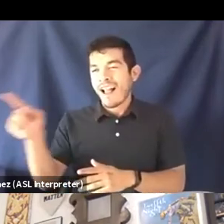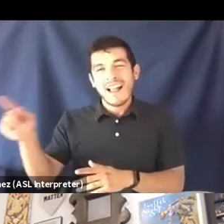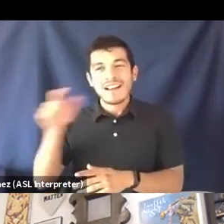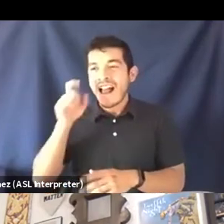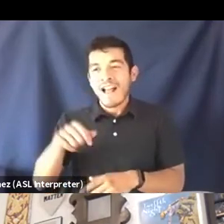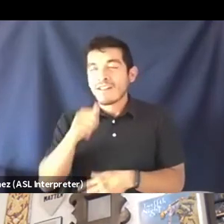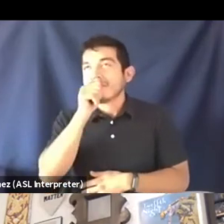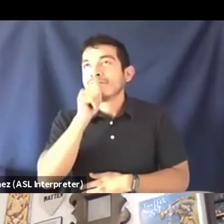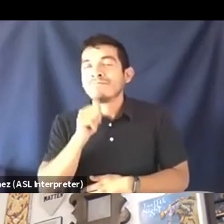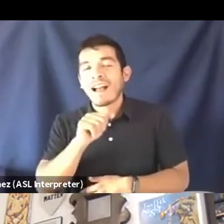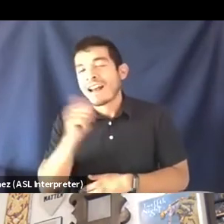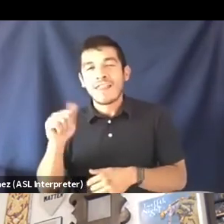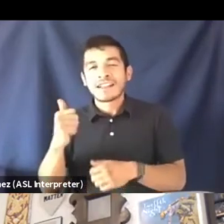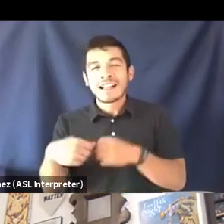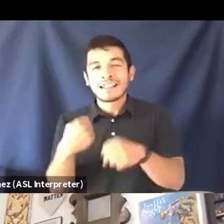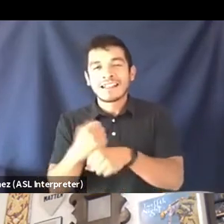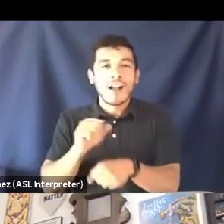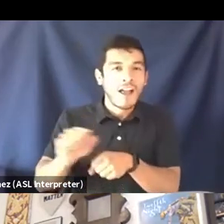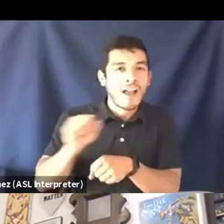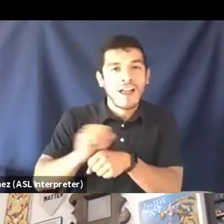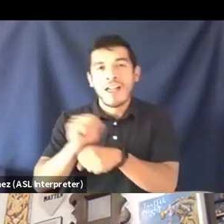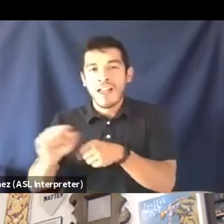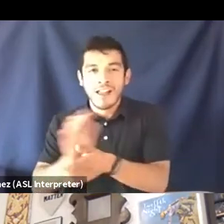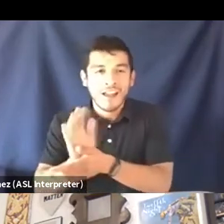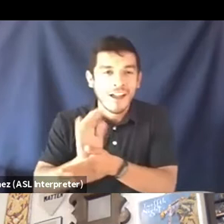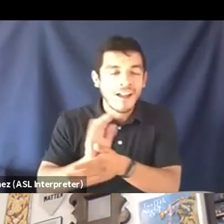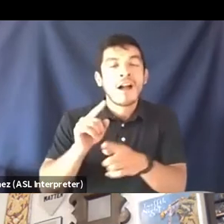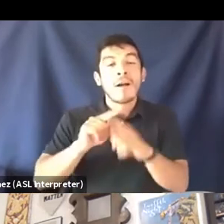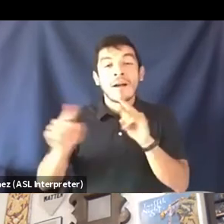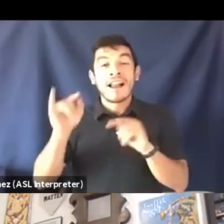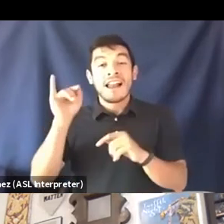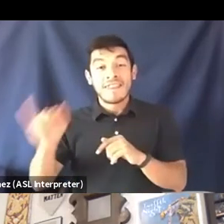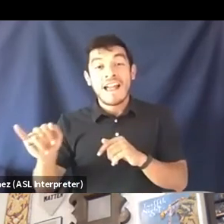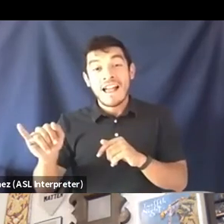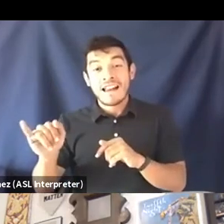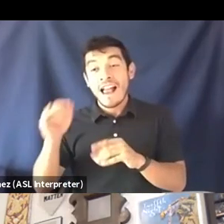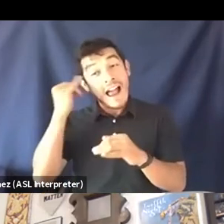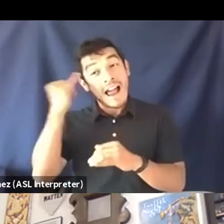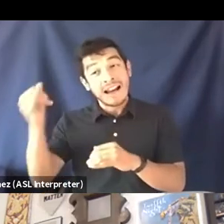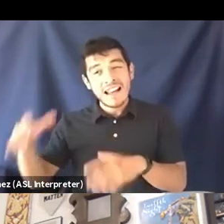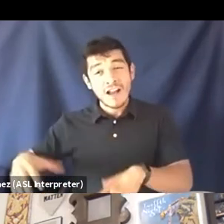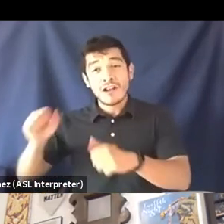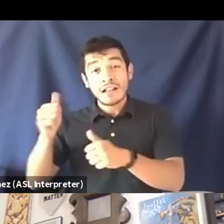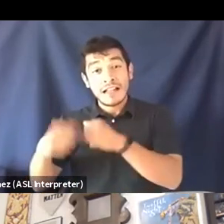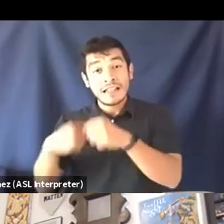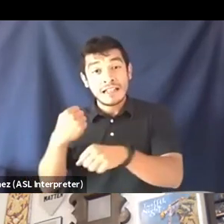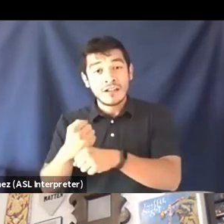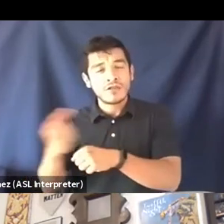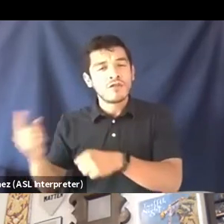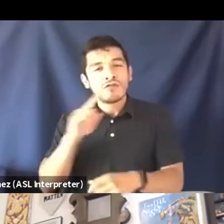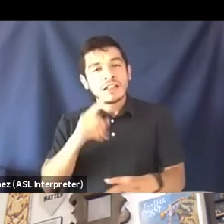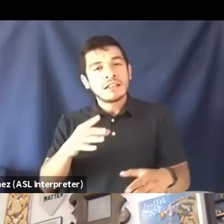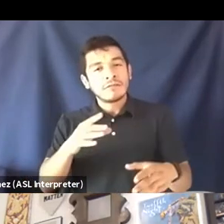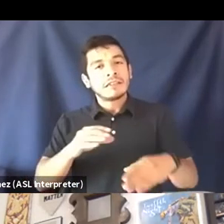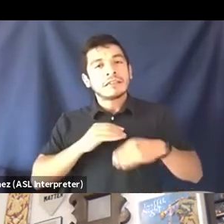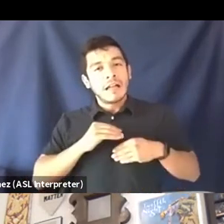do think that the fact that it took 10 years was essential to be able to be truly part of our movement, to be able to capture it,